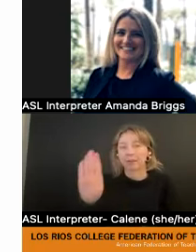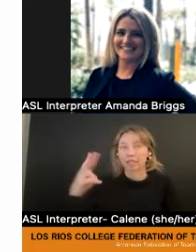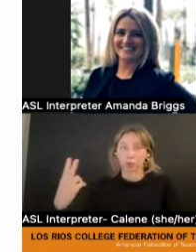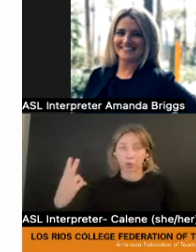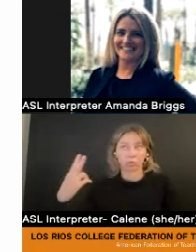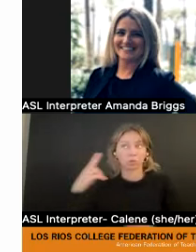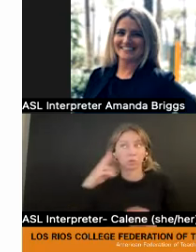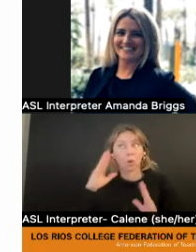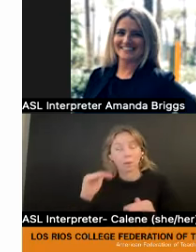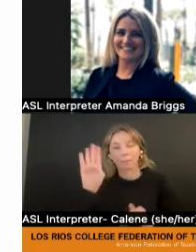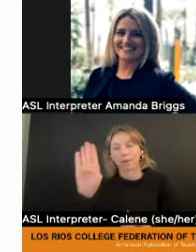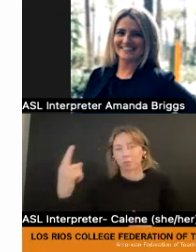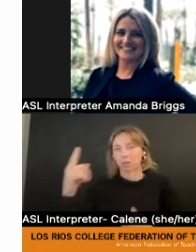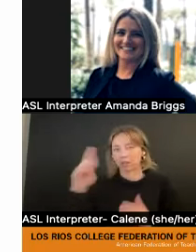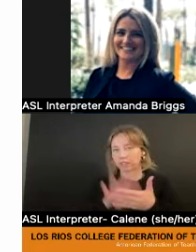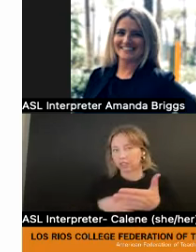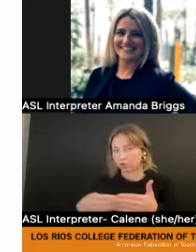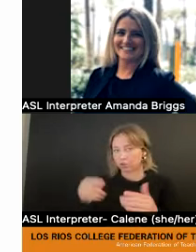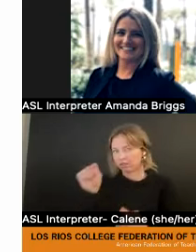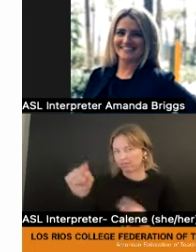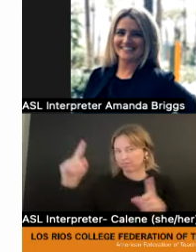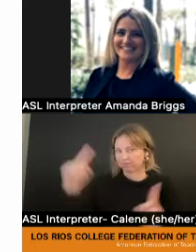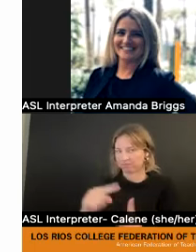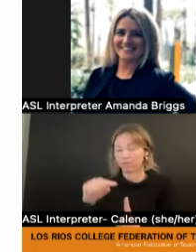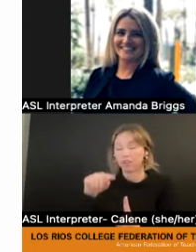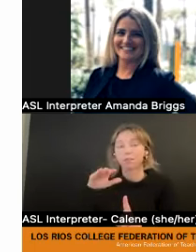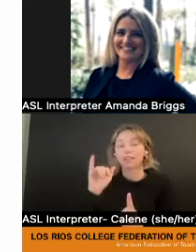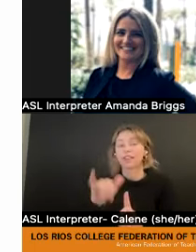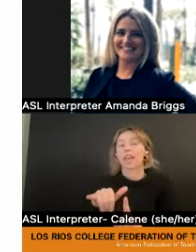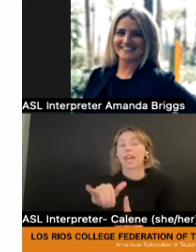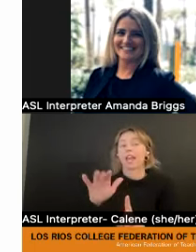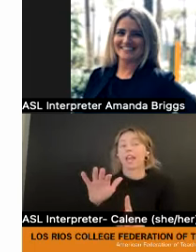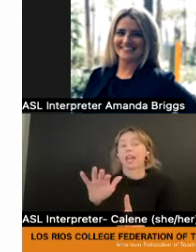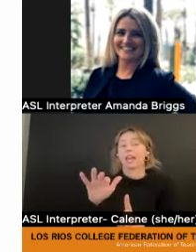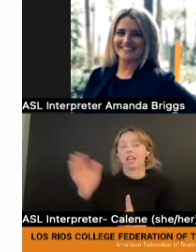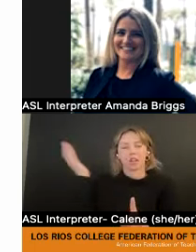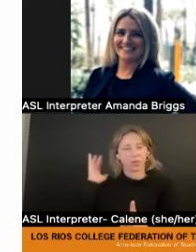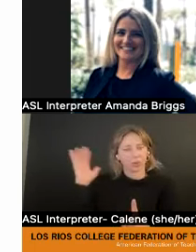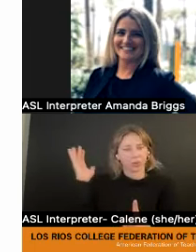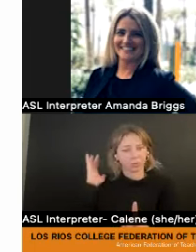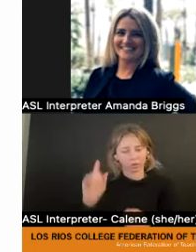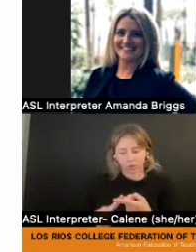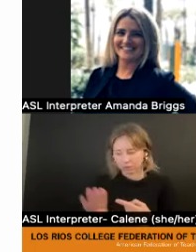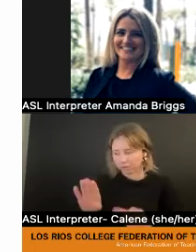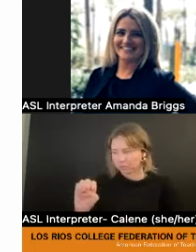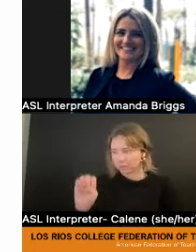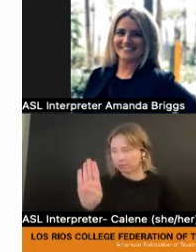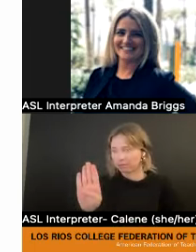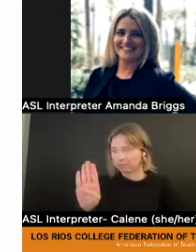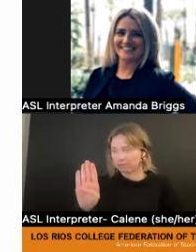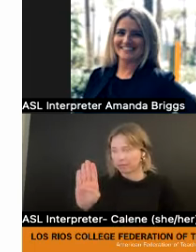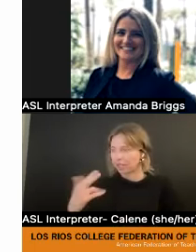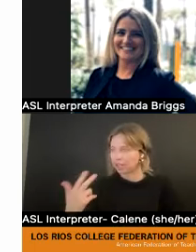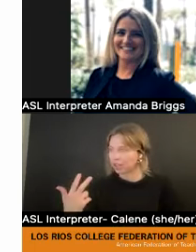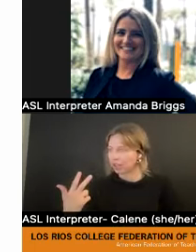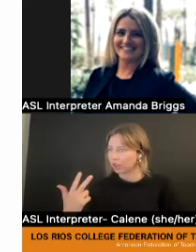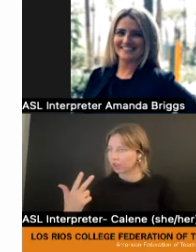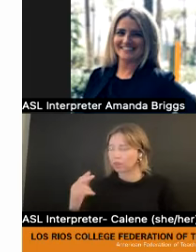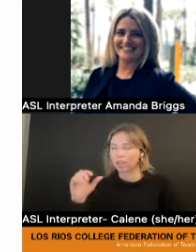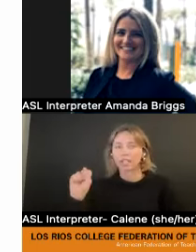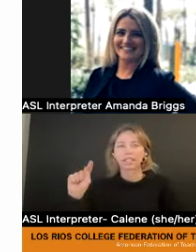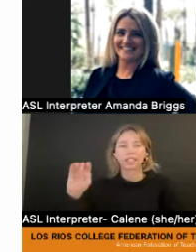schedule, but this moves it away from, what was it? It was B3 step one, class one,